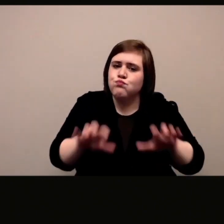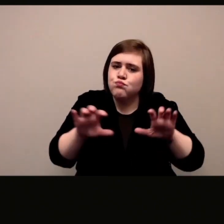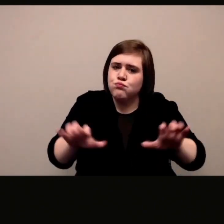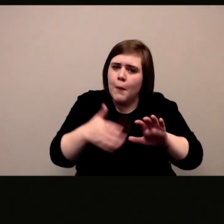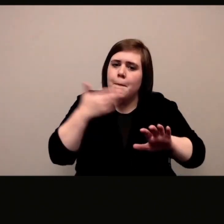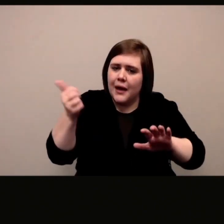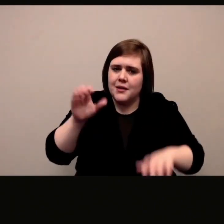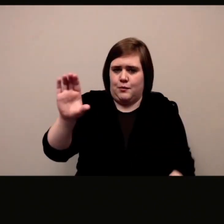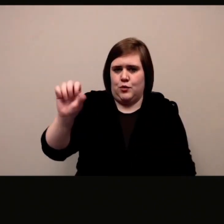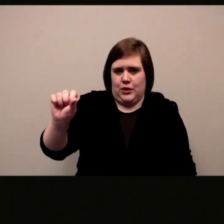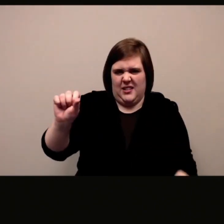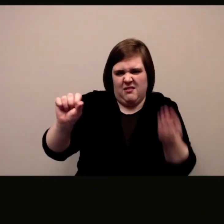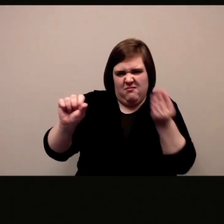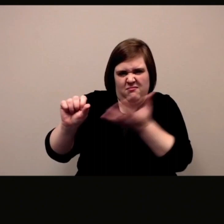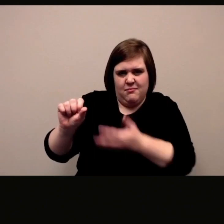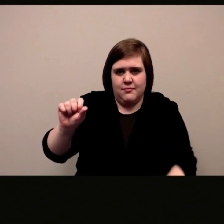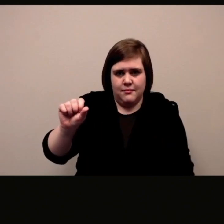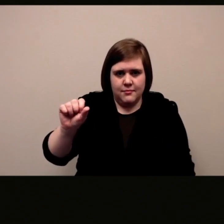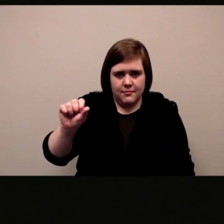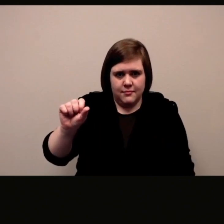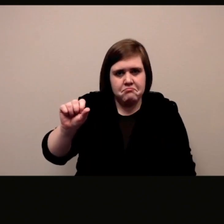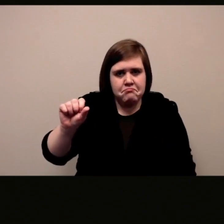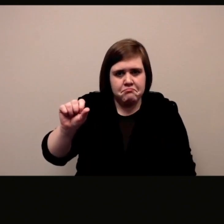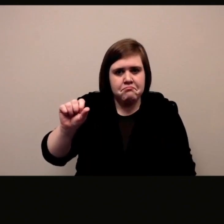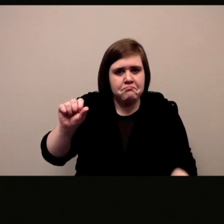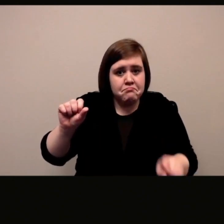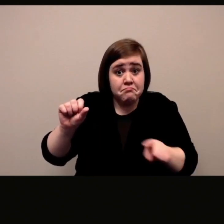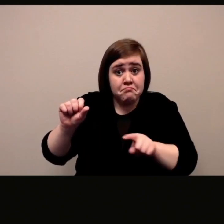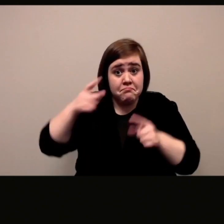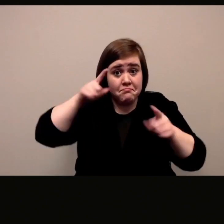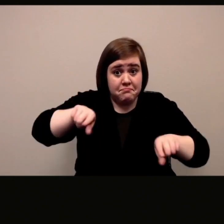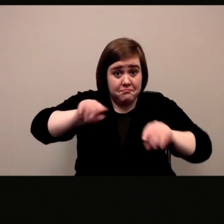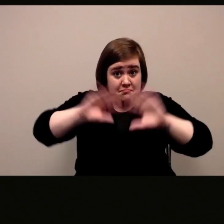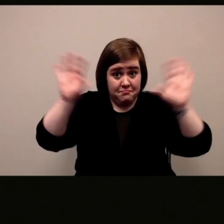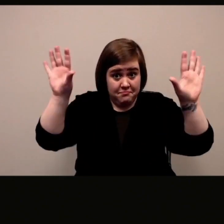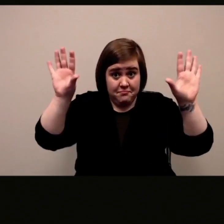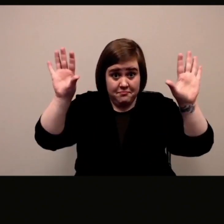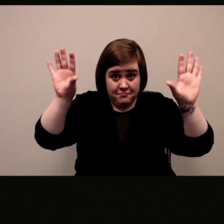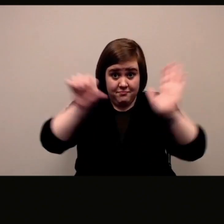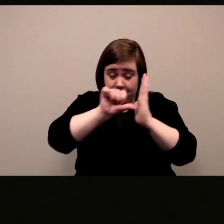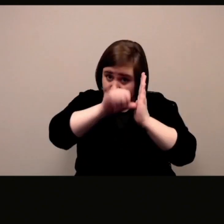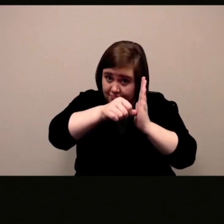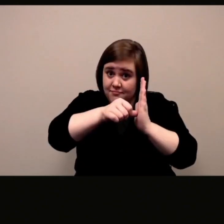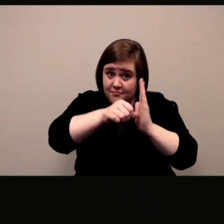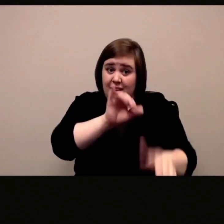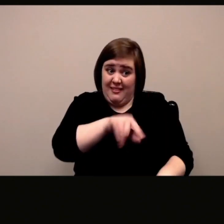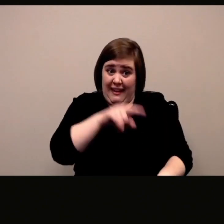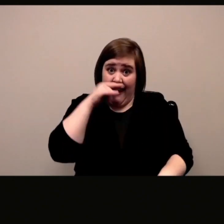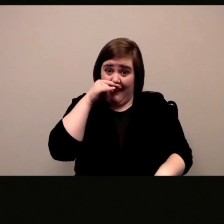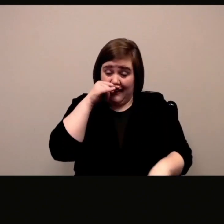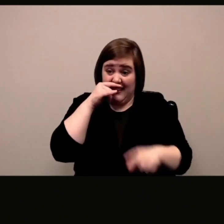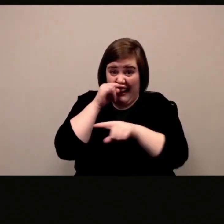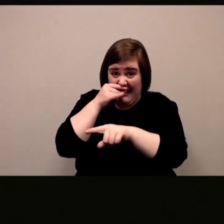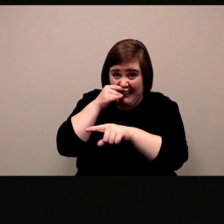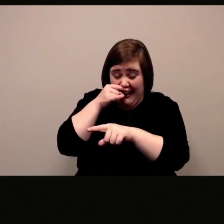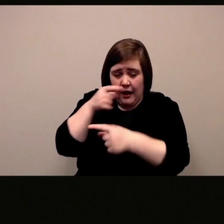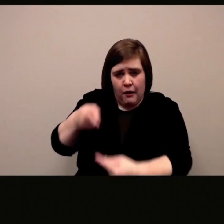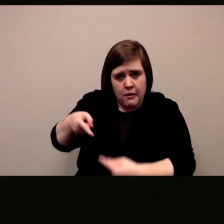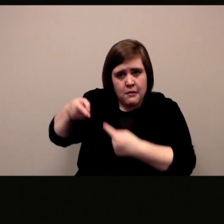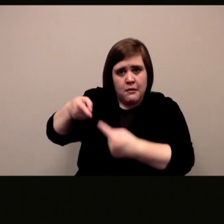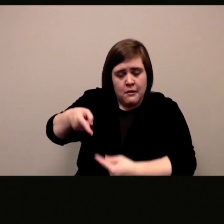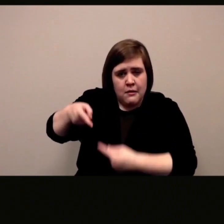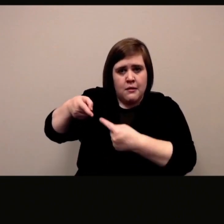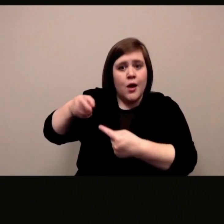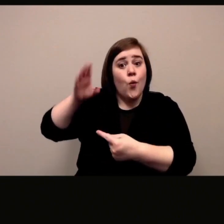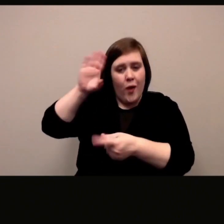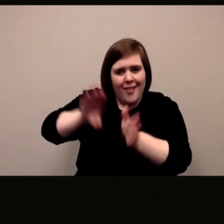science. Just want to make sure everyone understands that. The kid that's in trouble is going to excel. I'm going to tell you